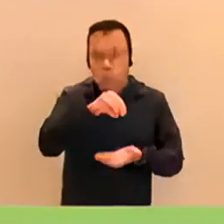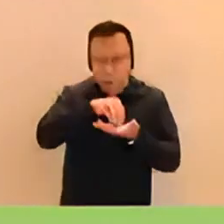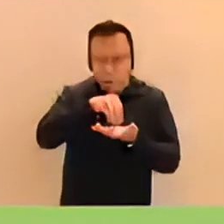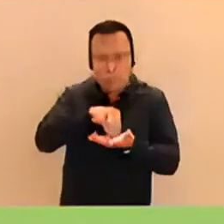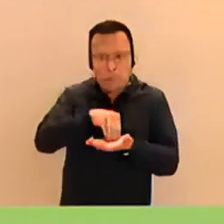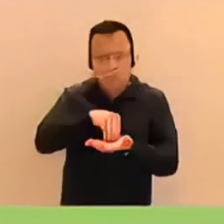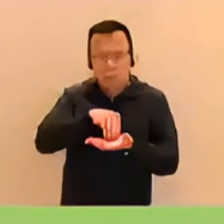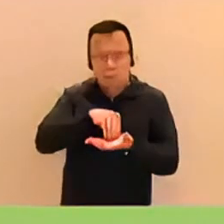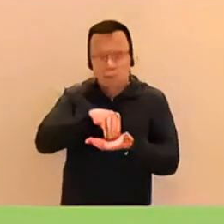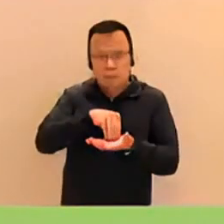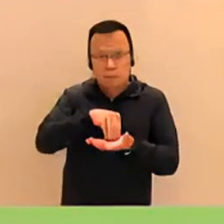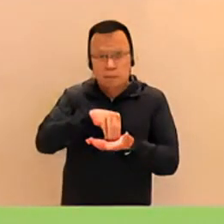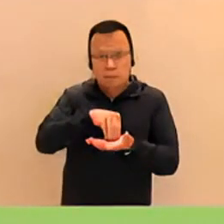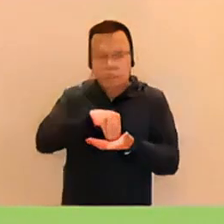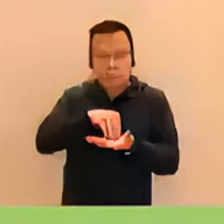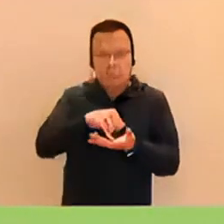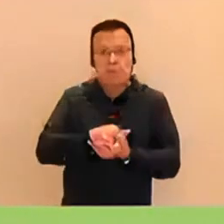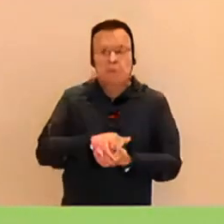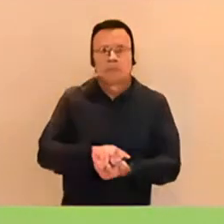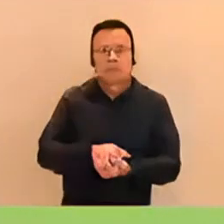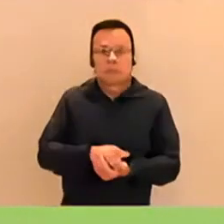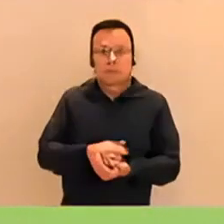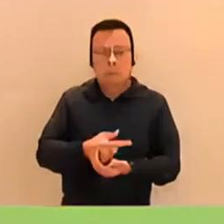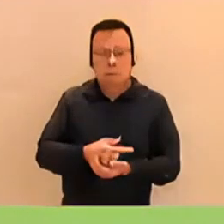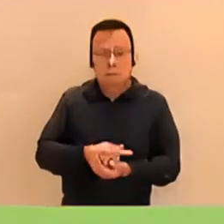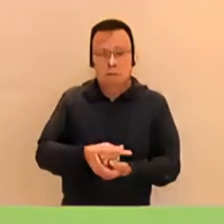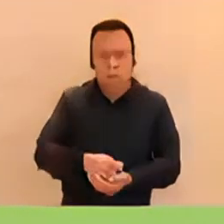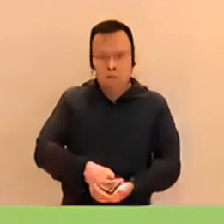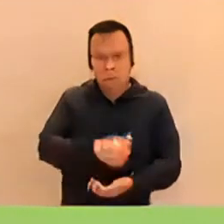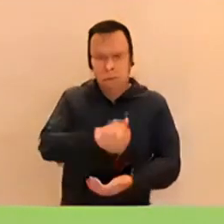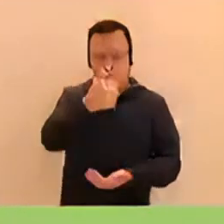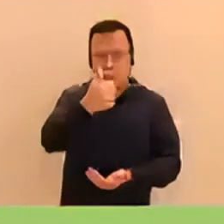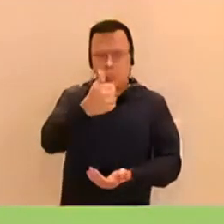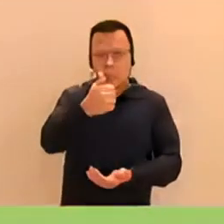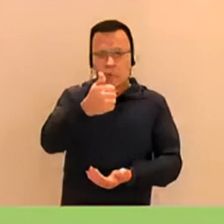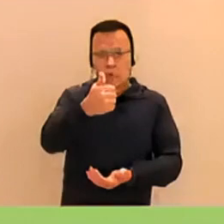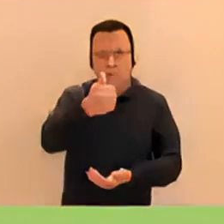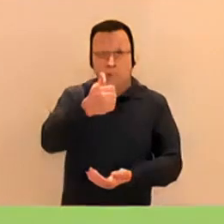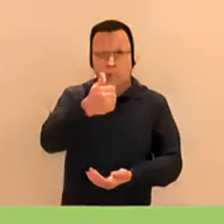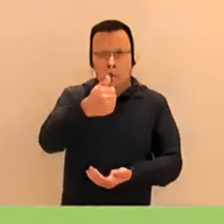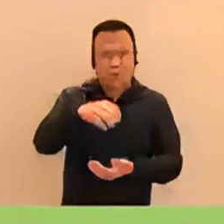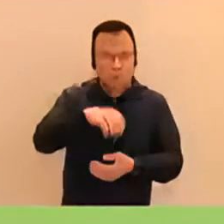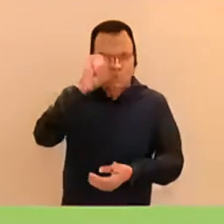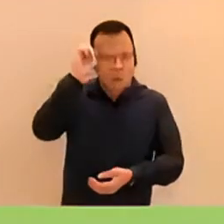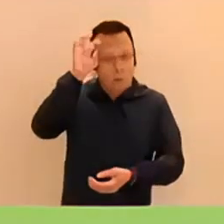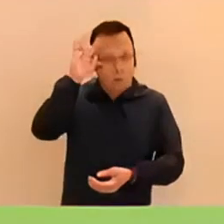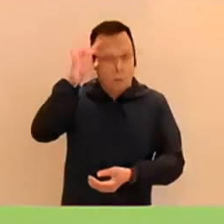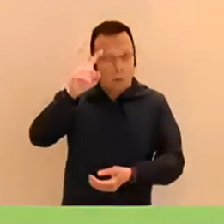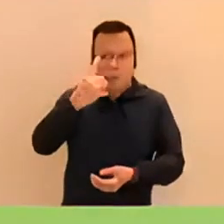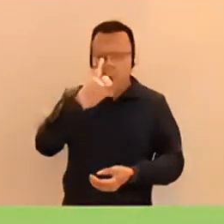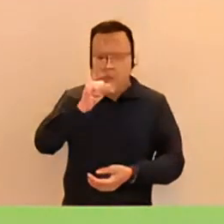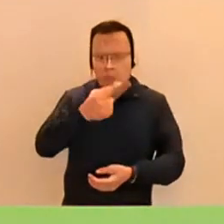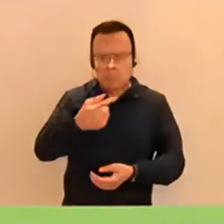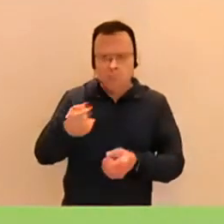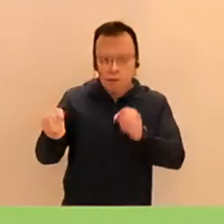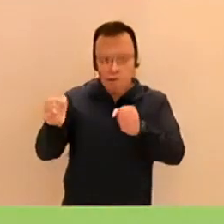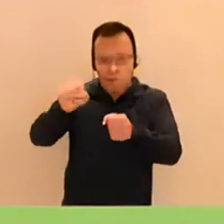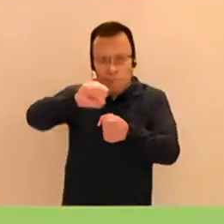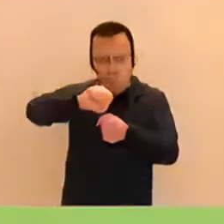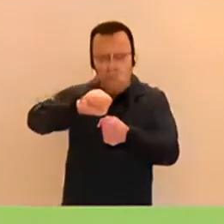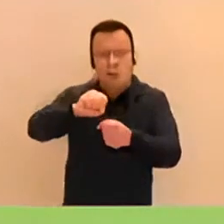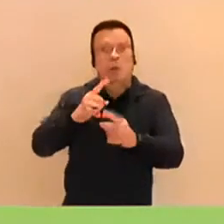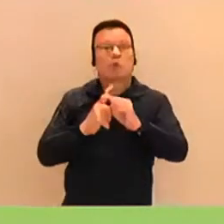development into an international center for innovation and technology. Now, the spatial framework shows